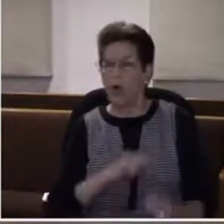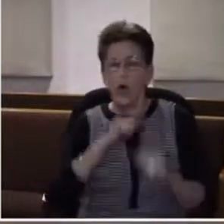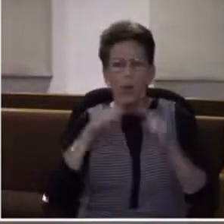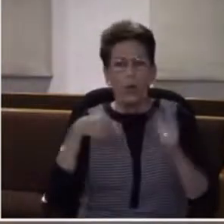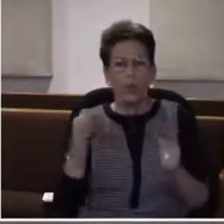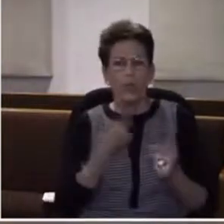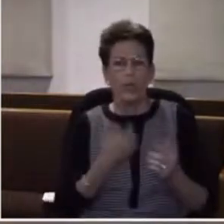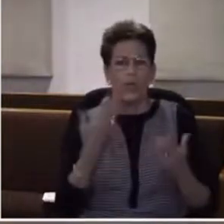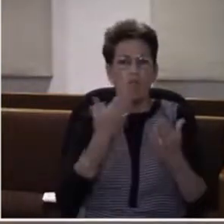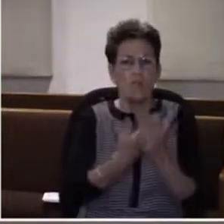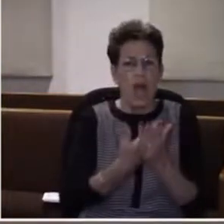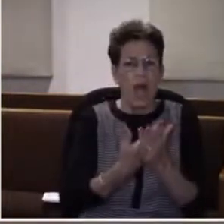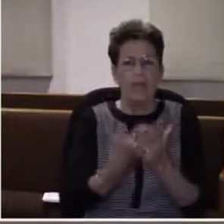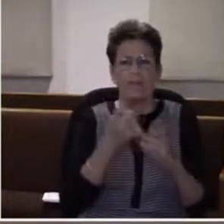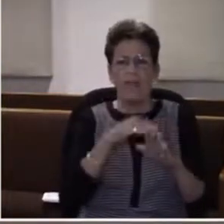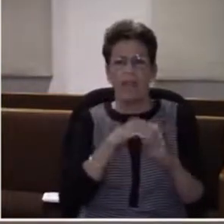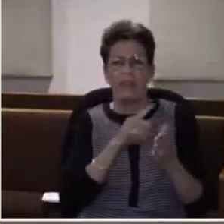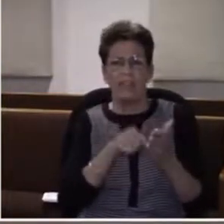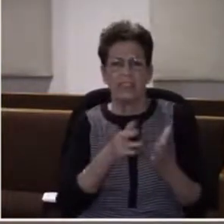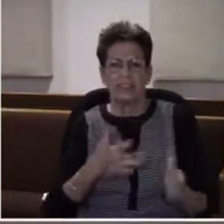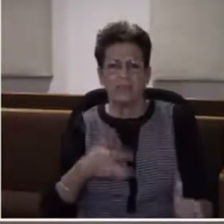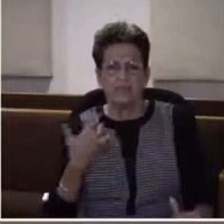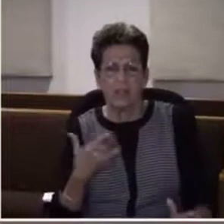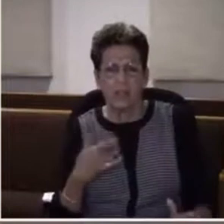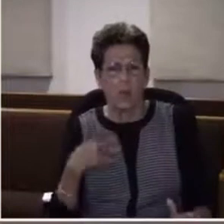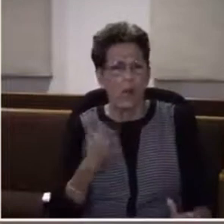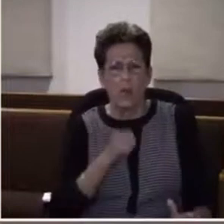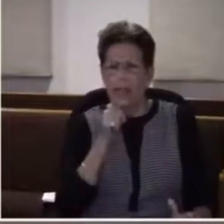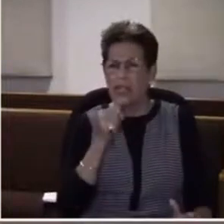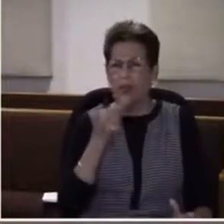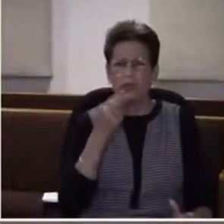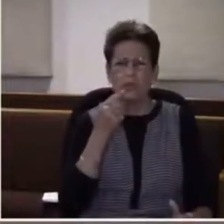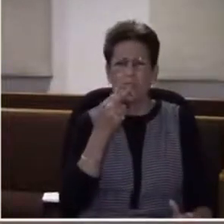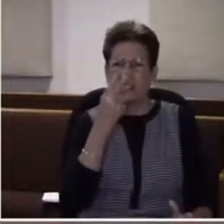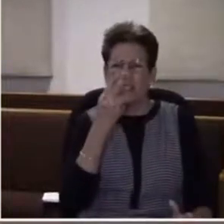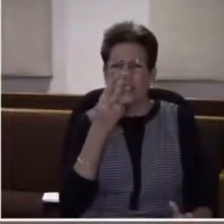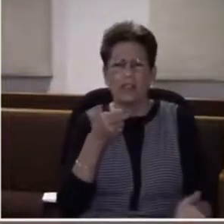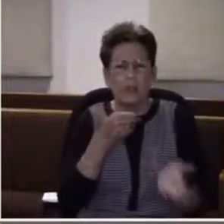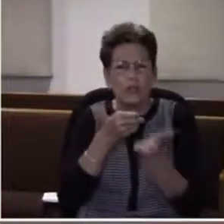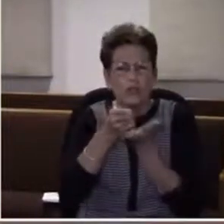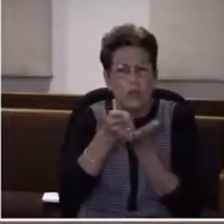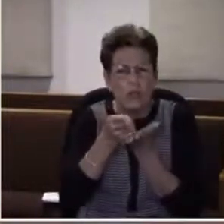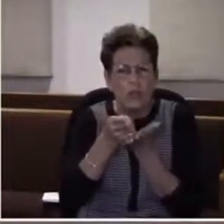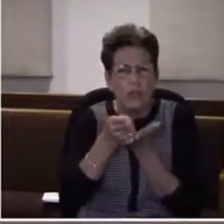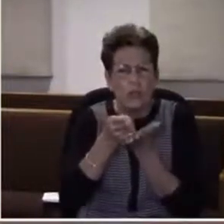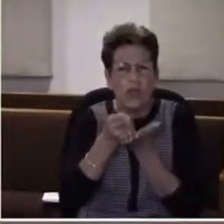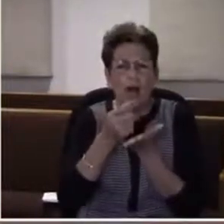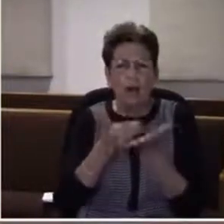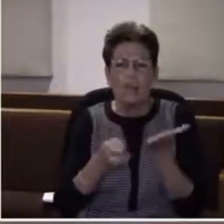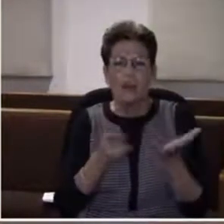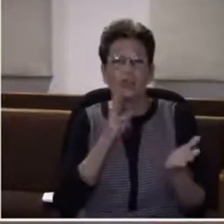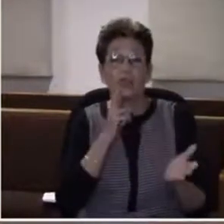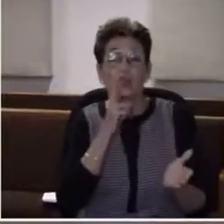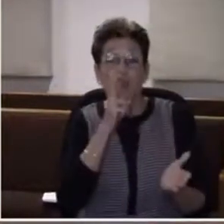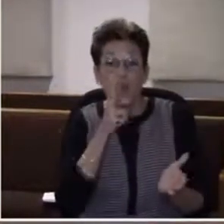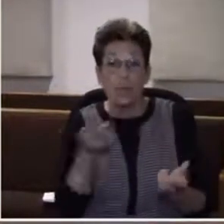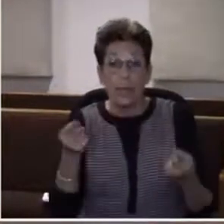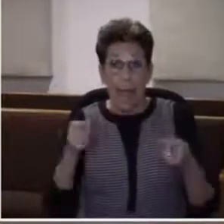our lives. She had enough for God to use. She had a